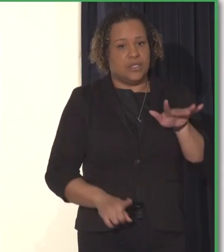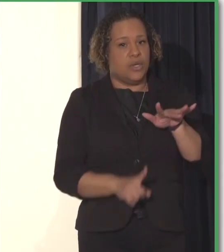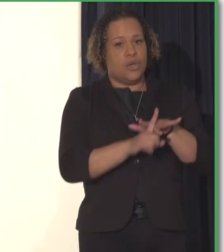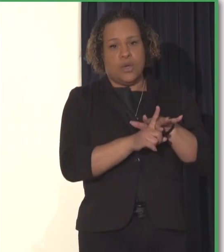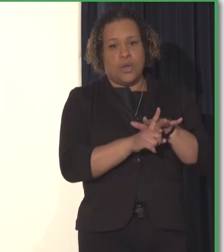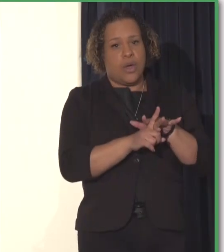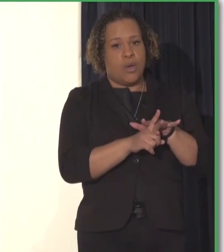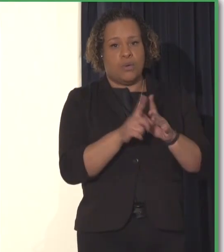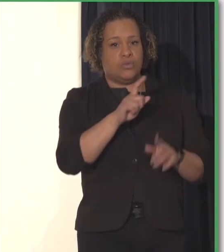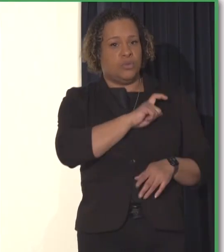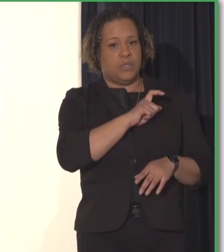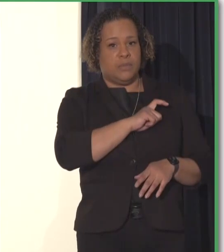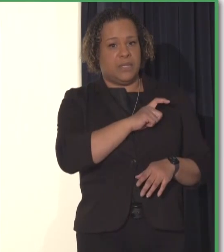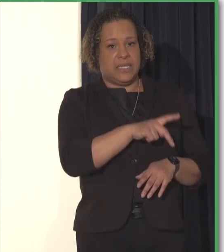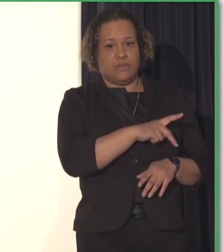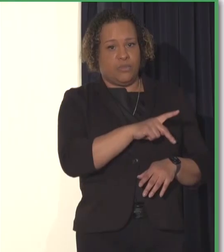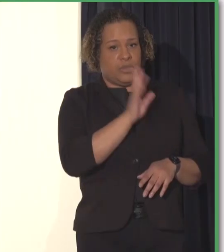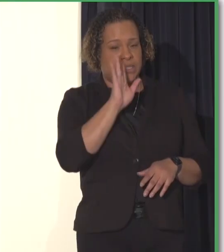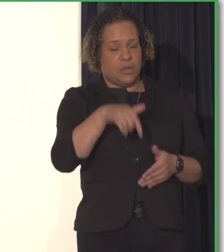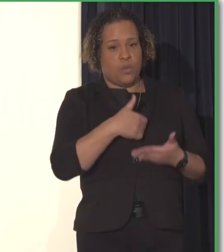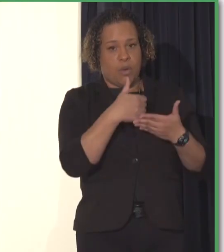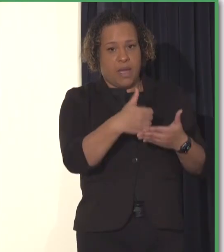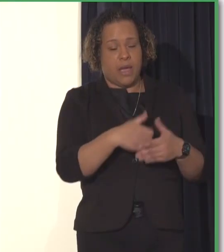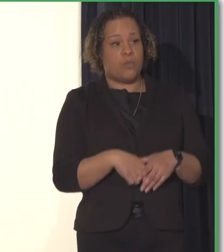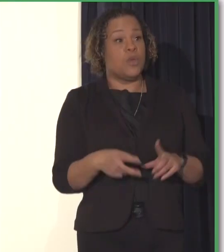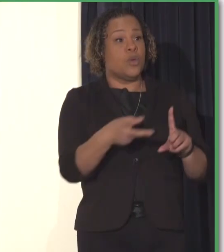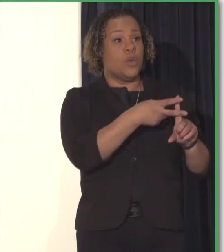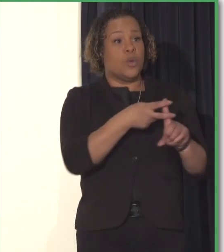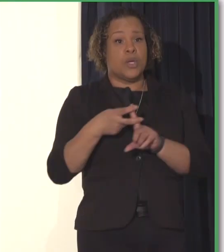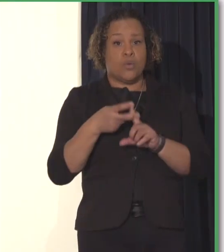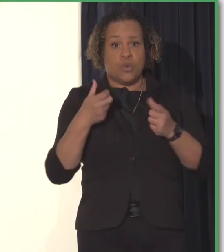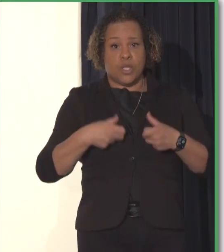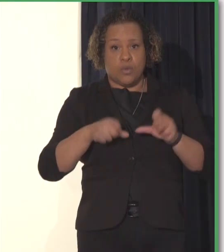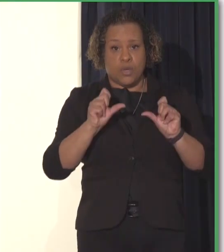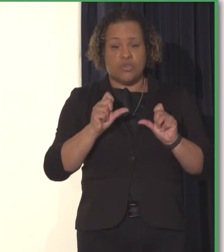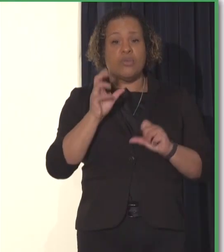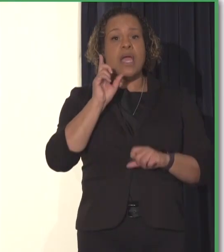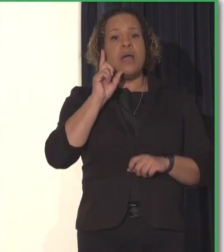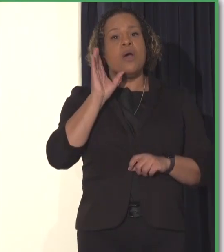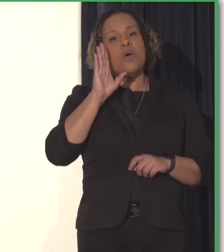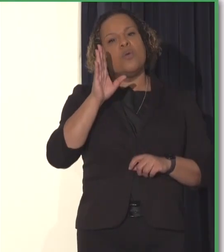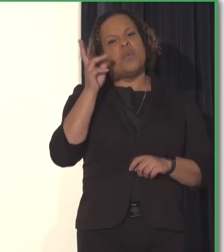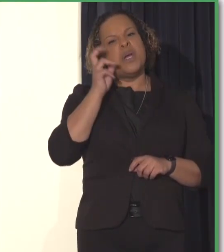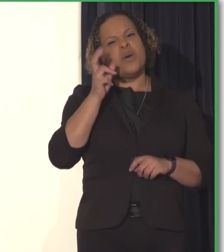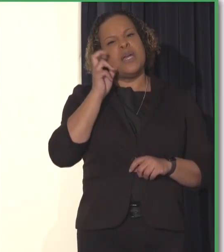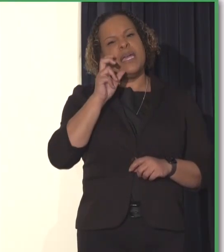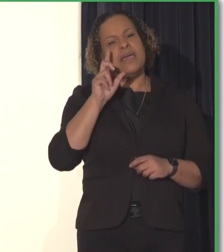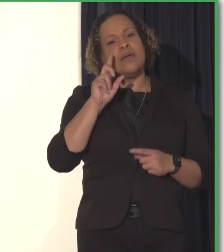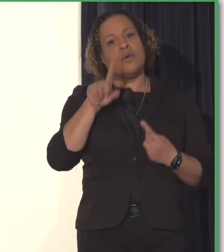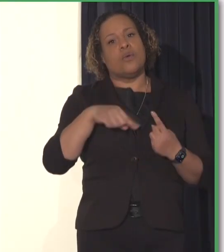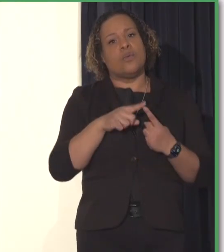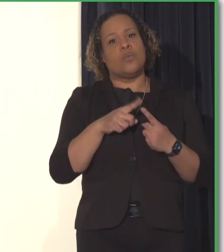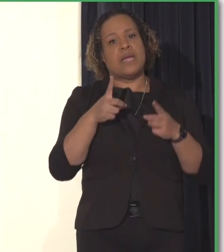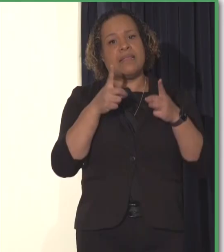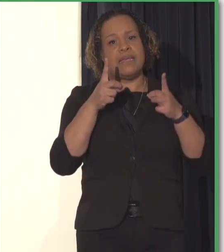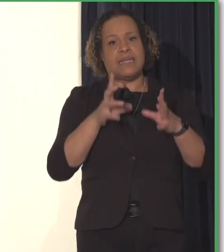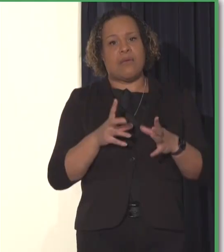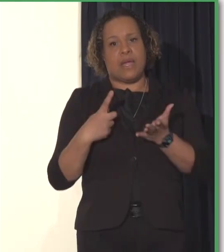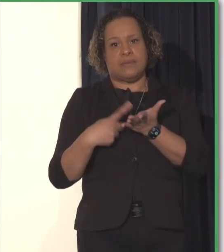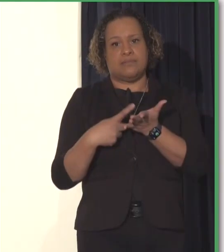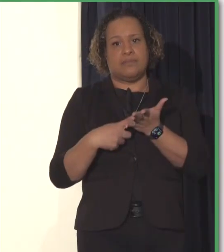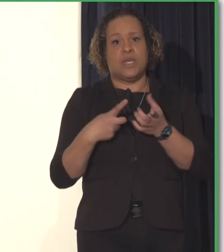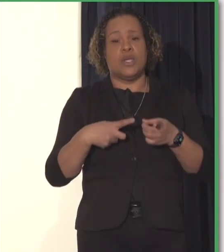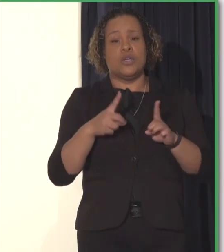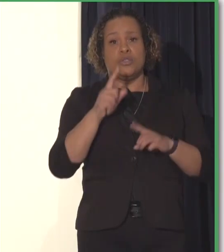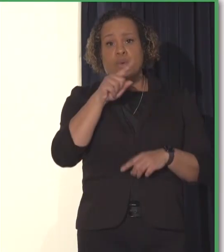out. Recruiting efforts, you'll probably hear this talked about by the director when she comes to give her report. But during Black History Month,